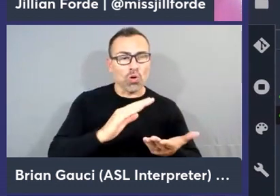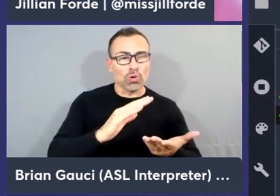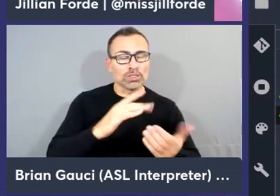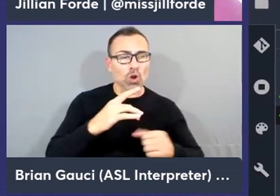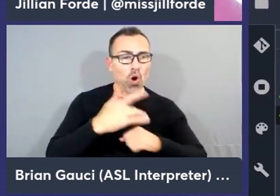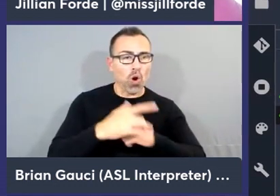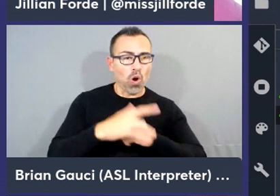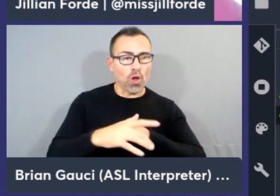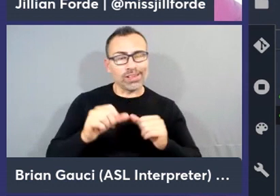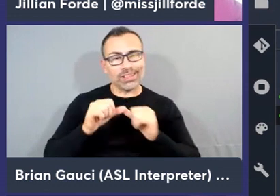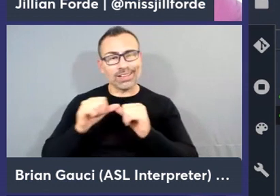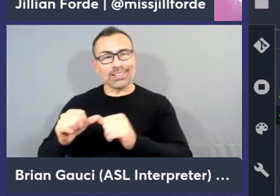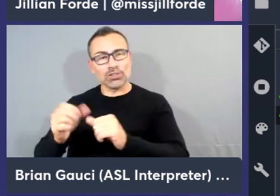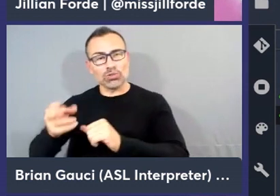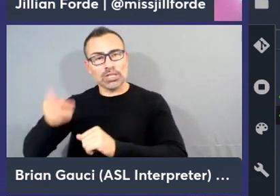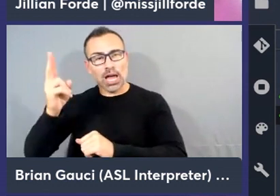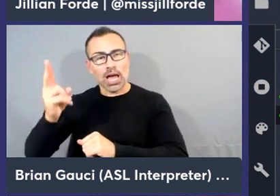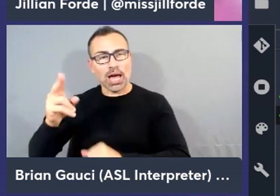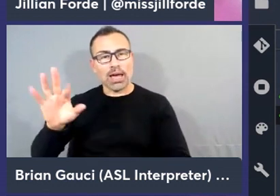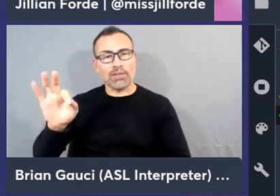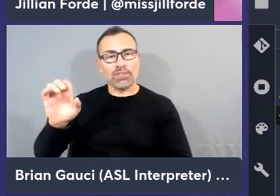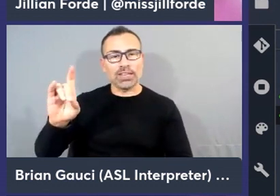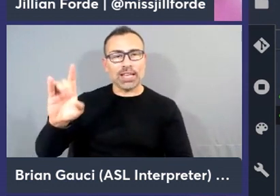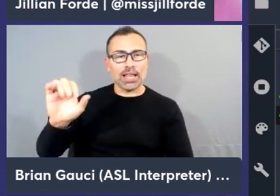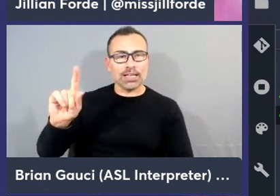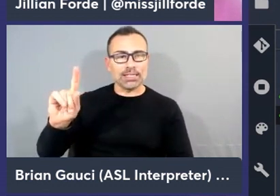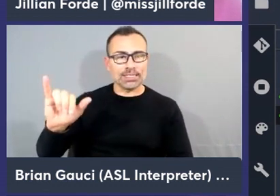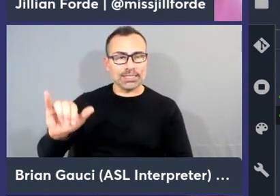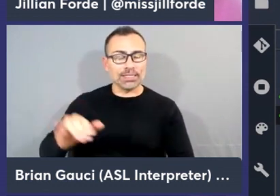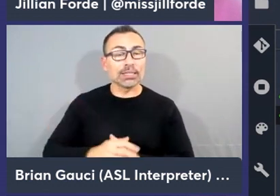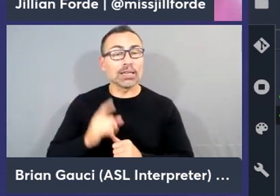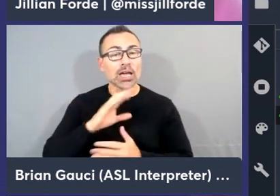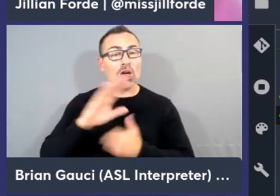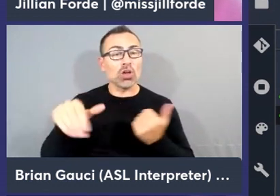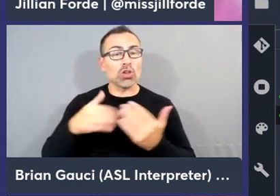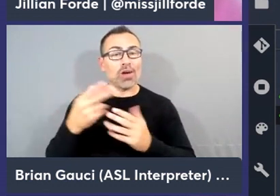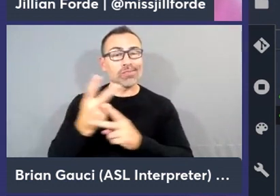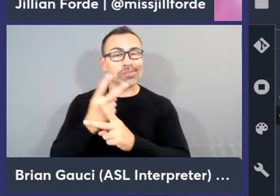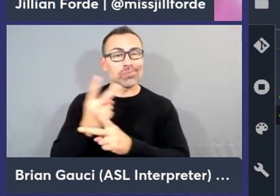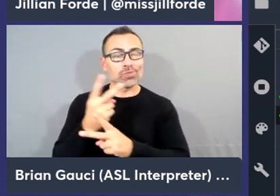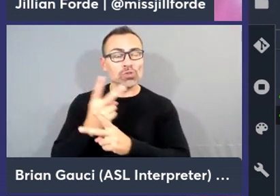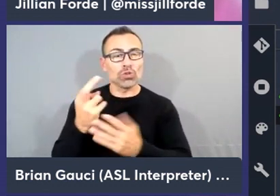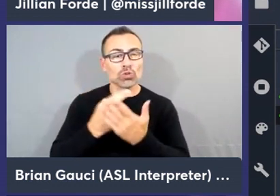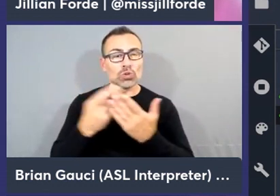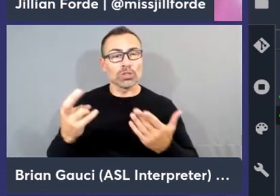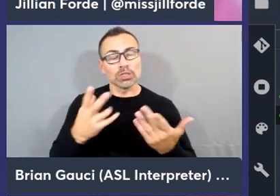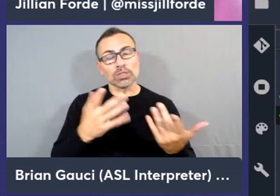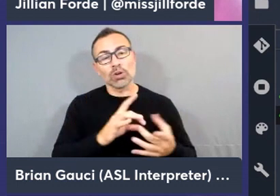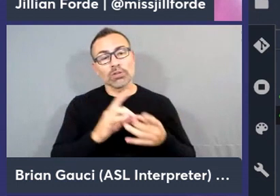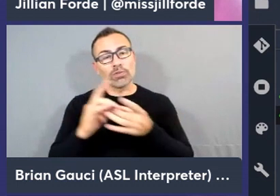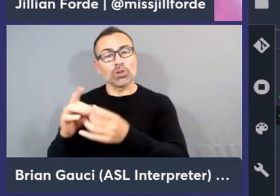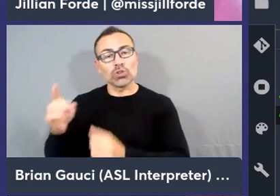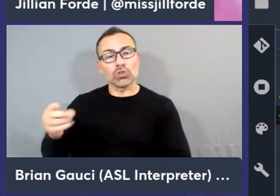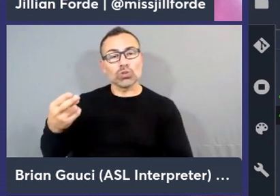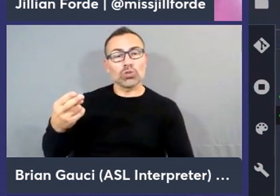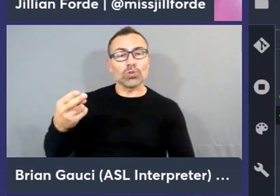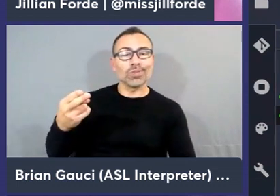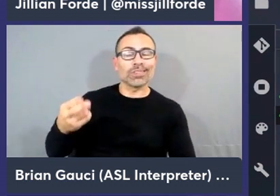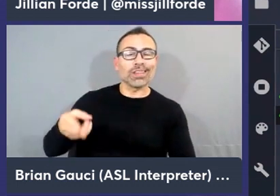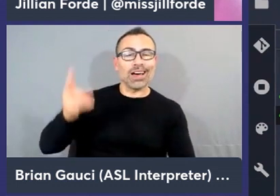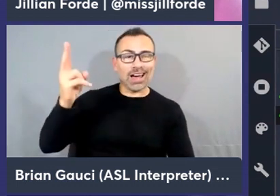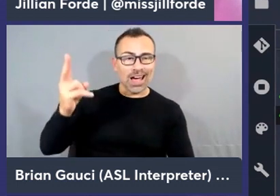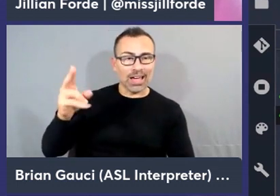early, and all the compute resources will be diverted to the high fidelity evaluations. So essentially the net of it is you get